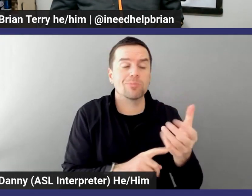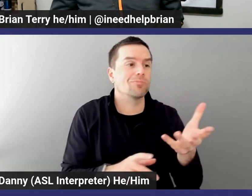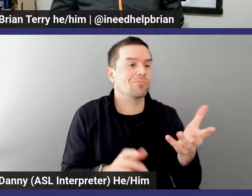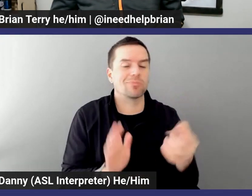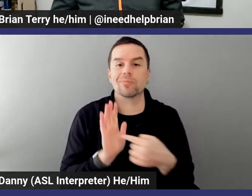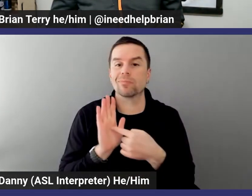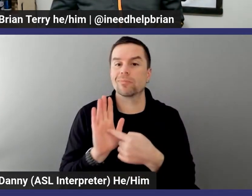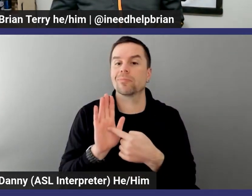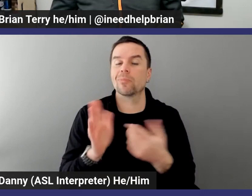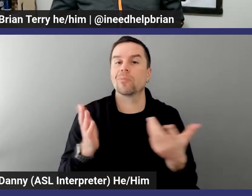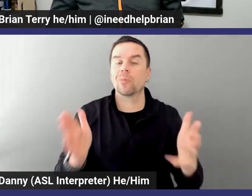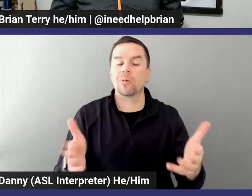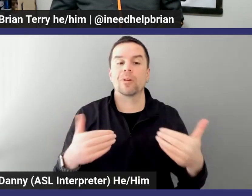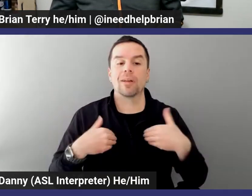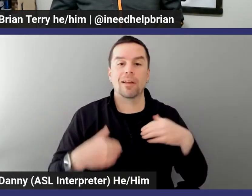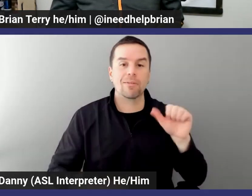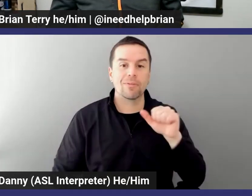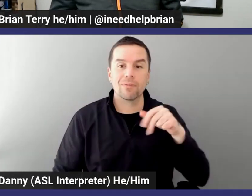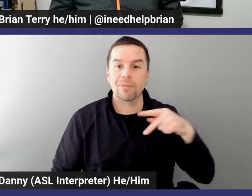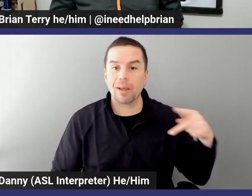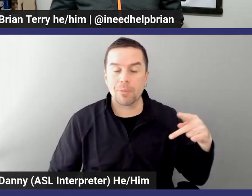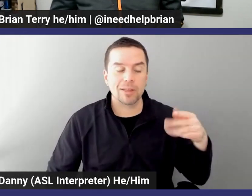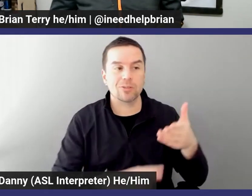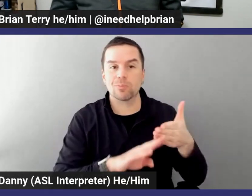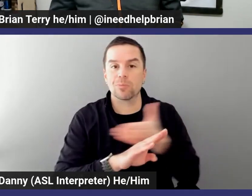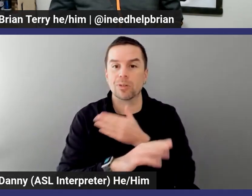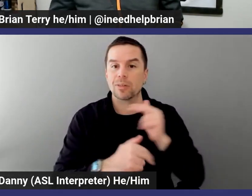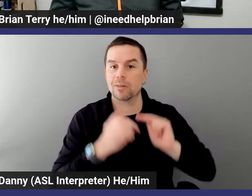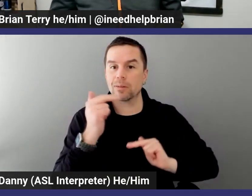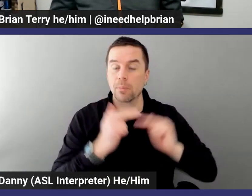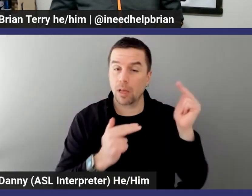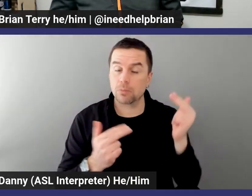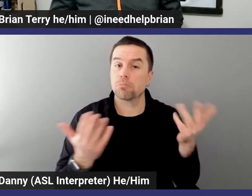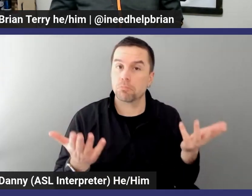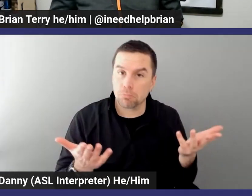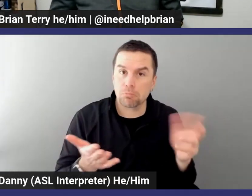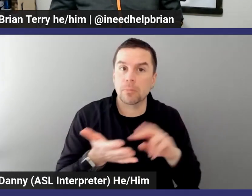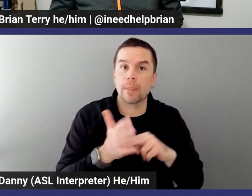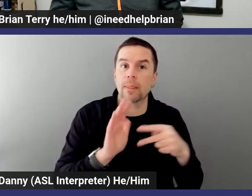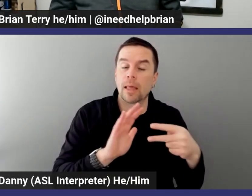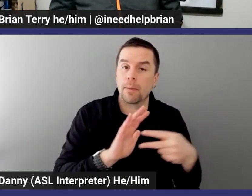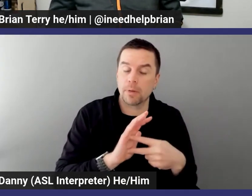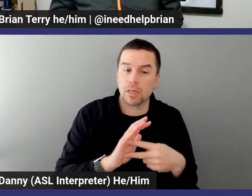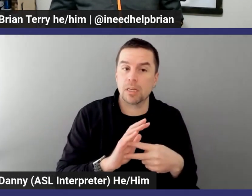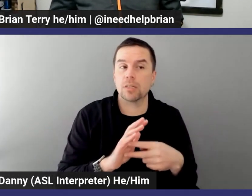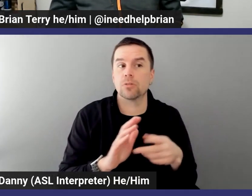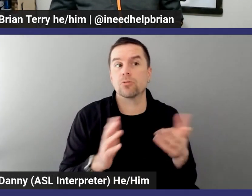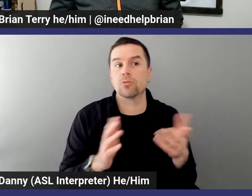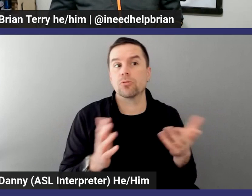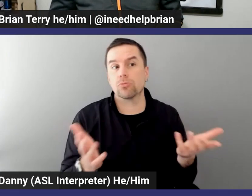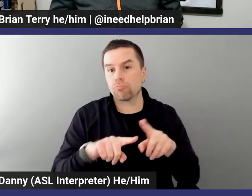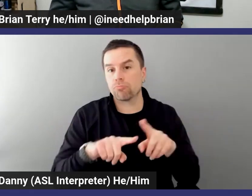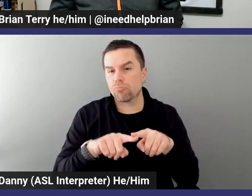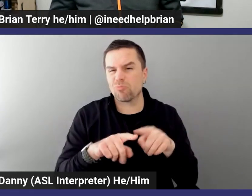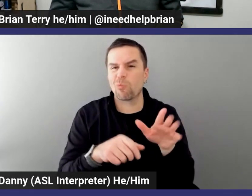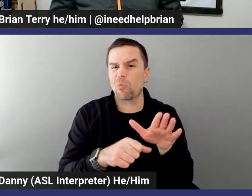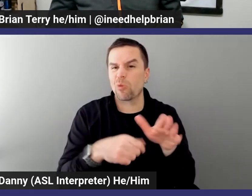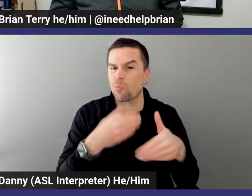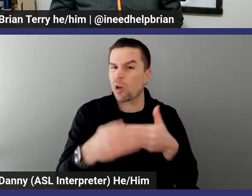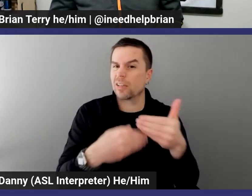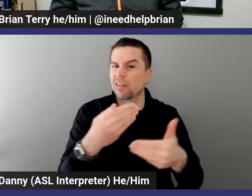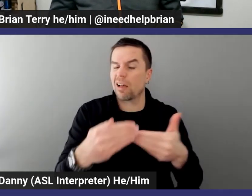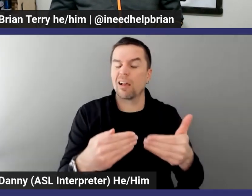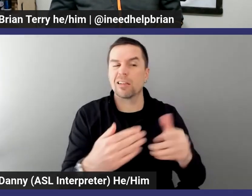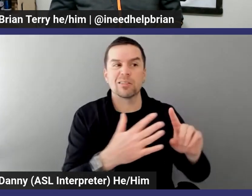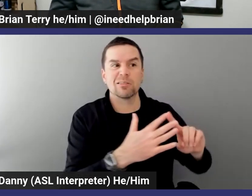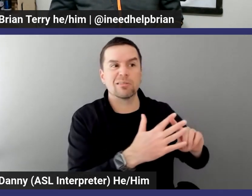already an application, it's pre-built, then it is a matter of like the whole process can be from